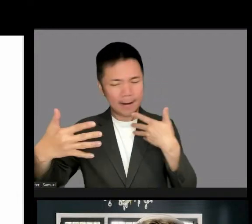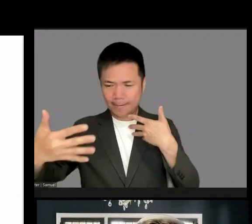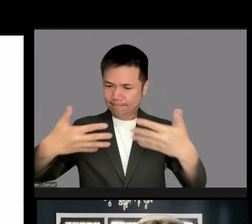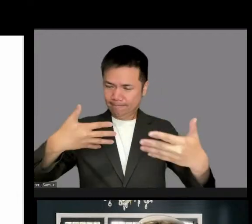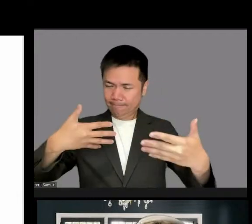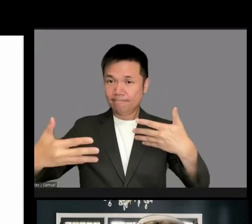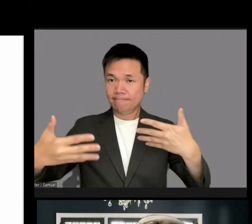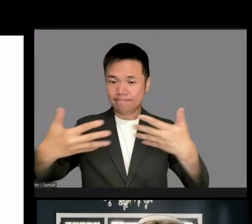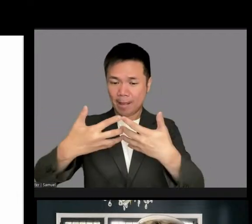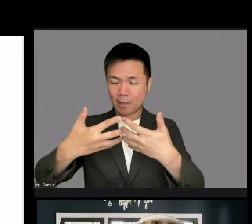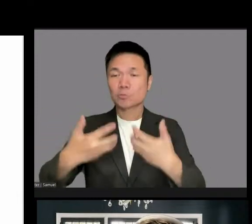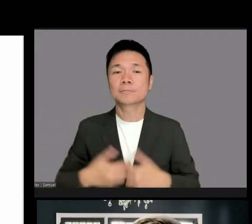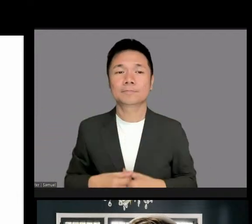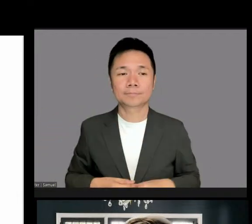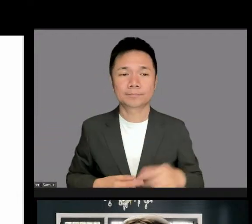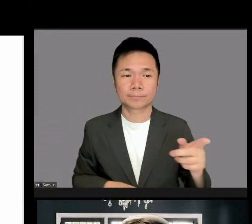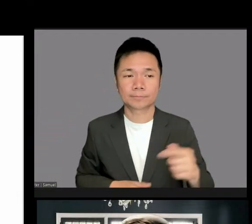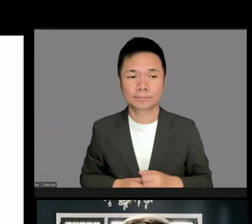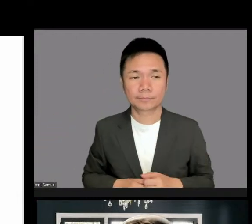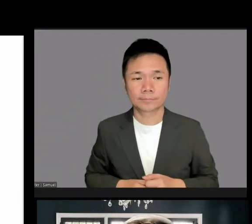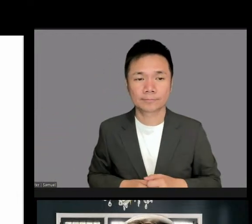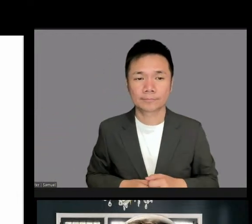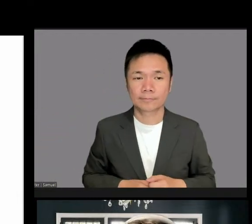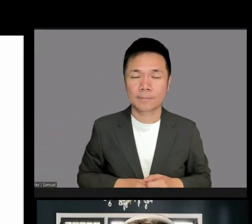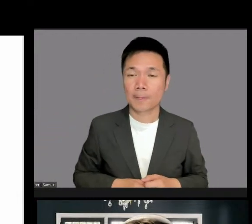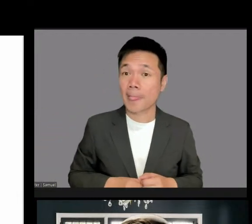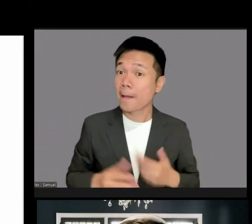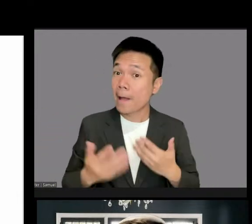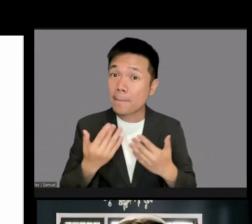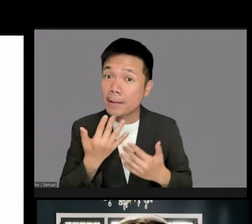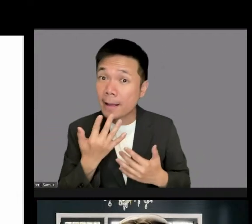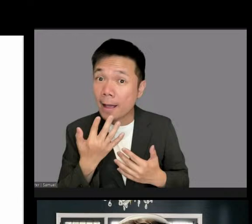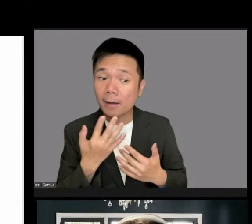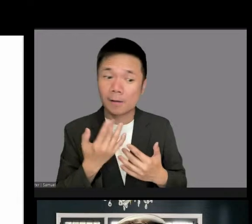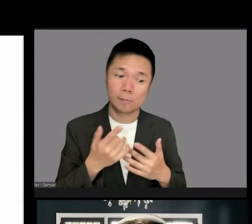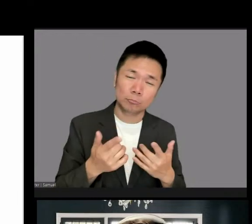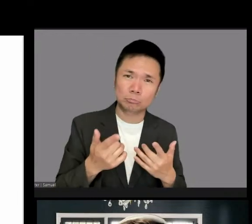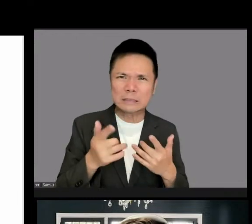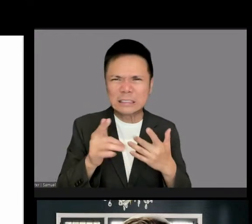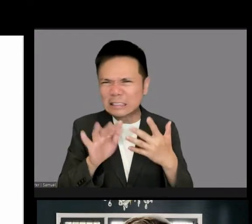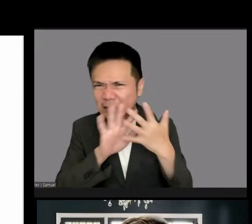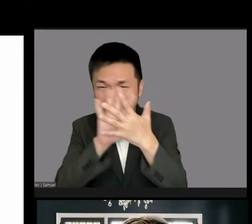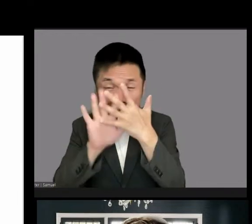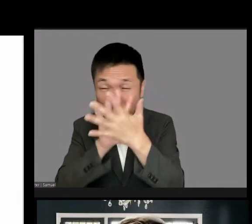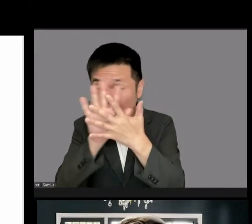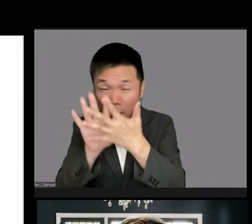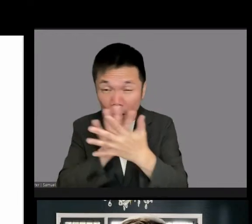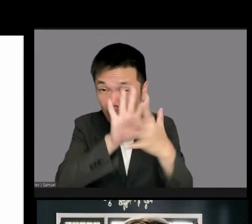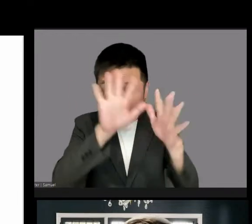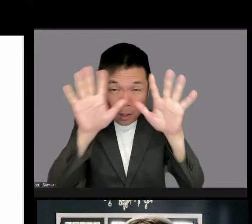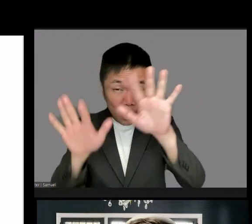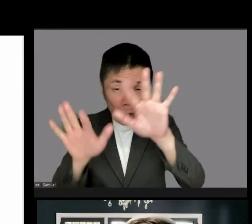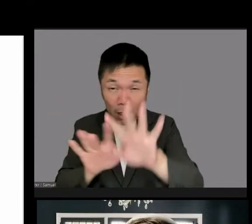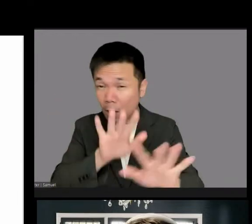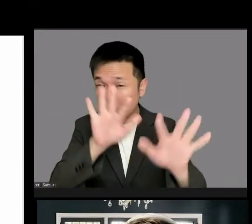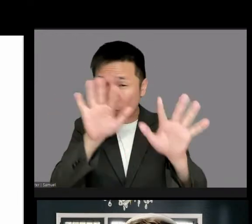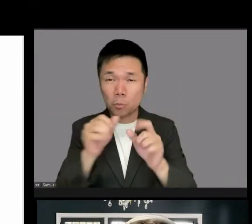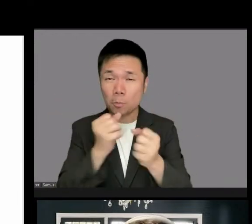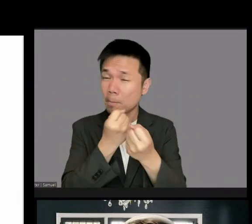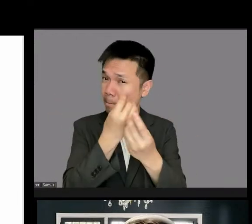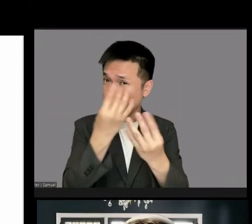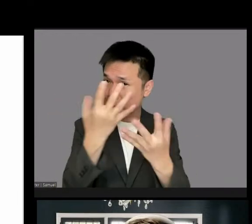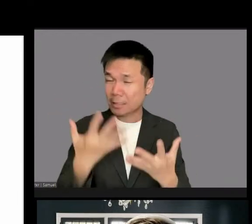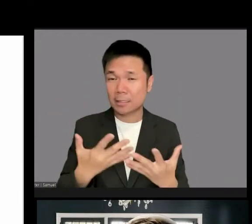at a website, I'm looking at, how many different colors are used, how busy is the page. Because even if you've got color contrast